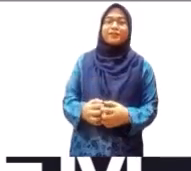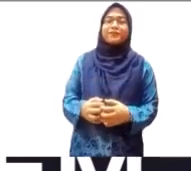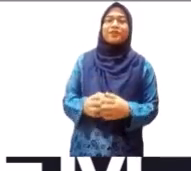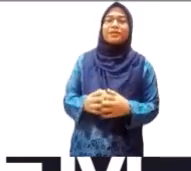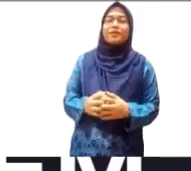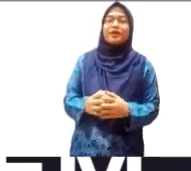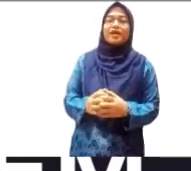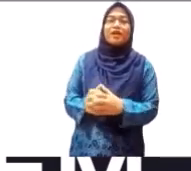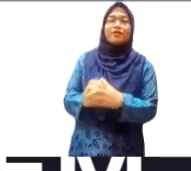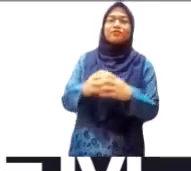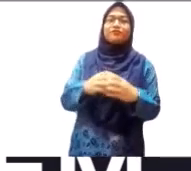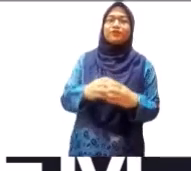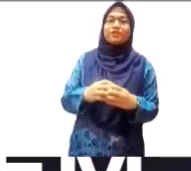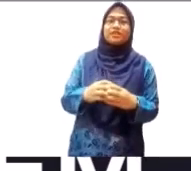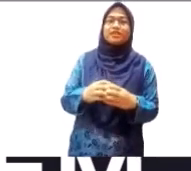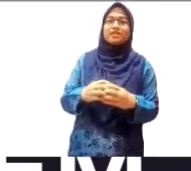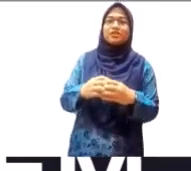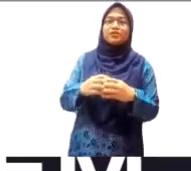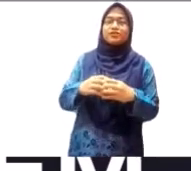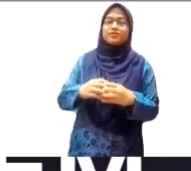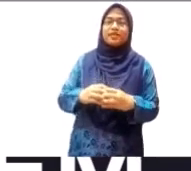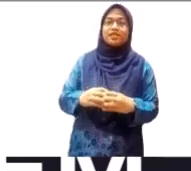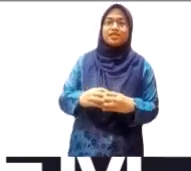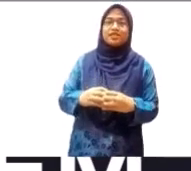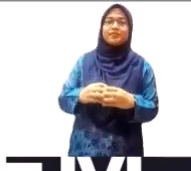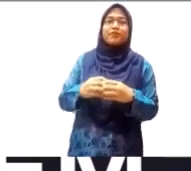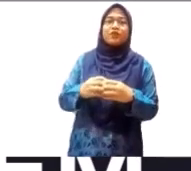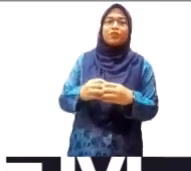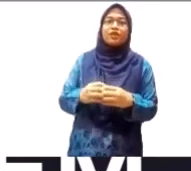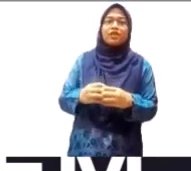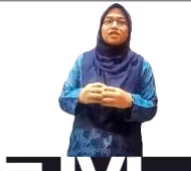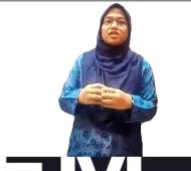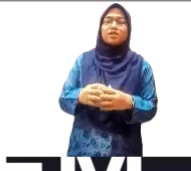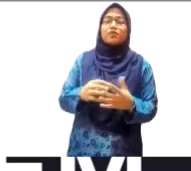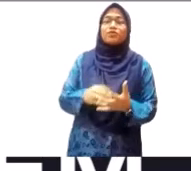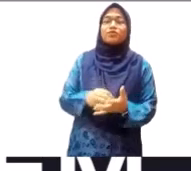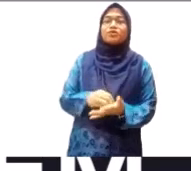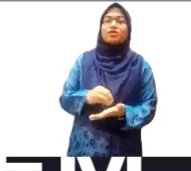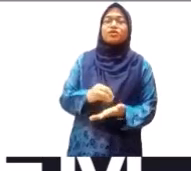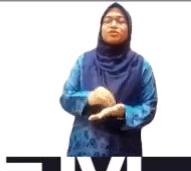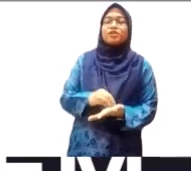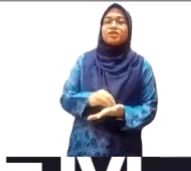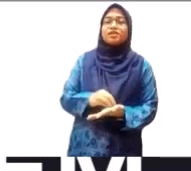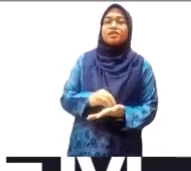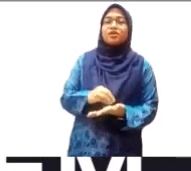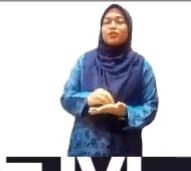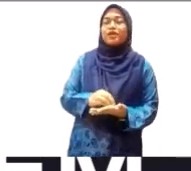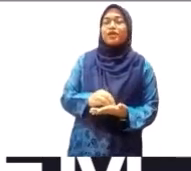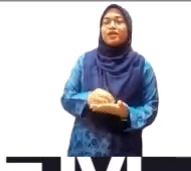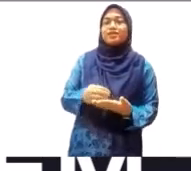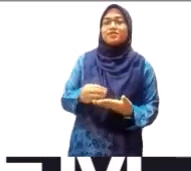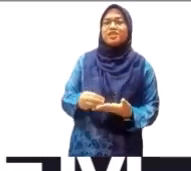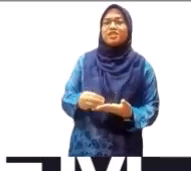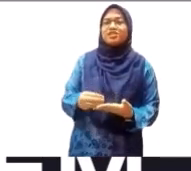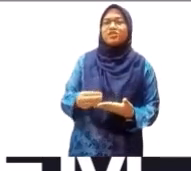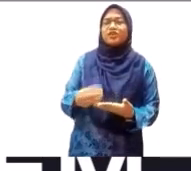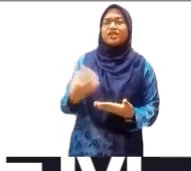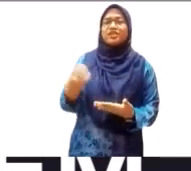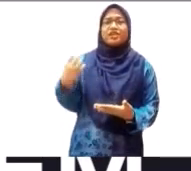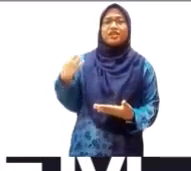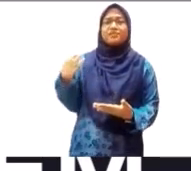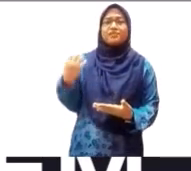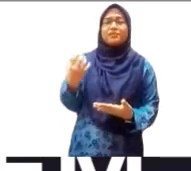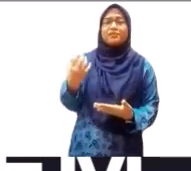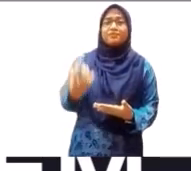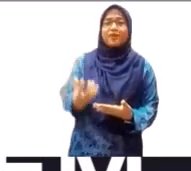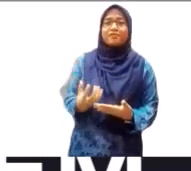24/7. But I want to focus the issues on Malaysia, which most students with speech or